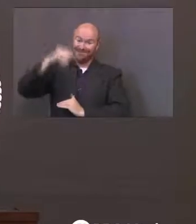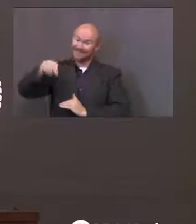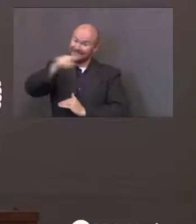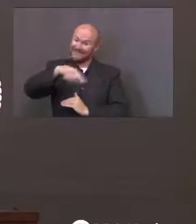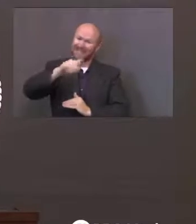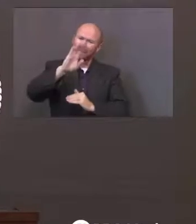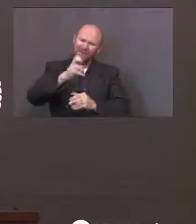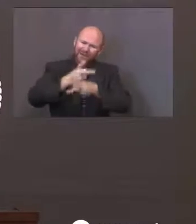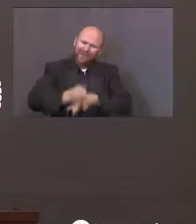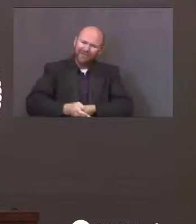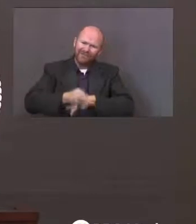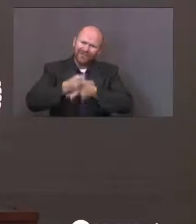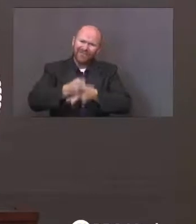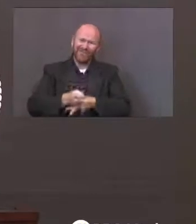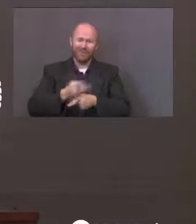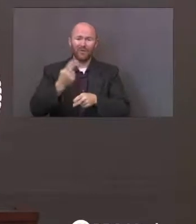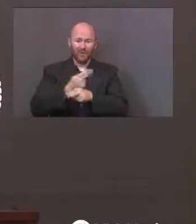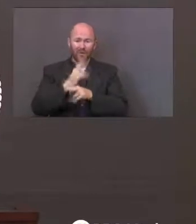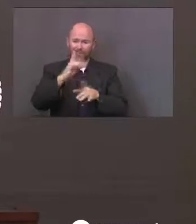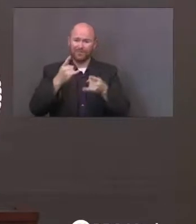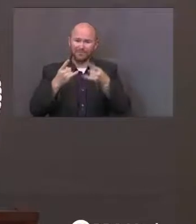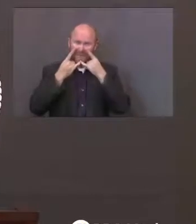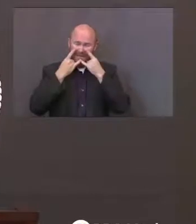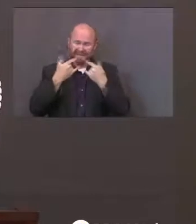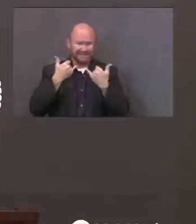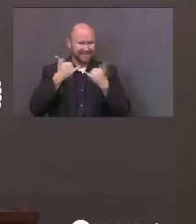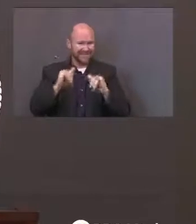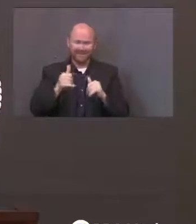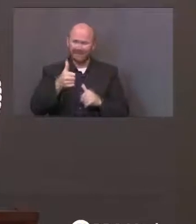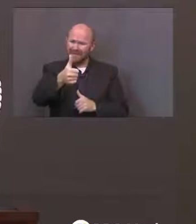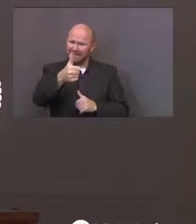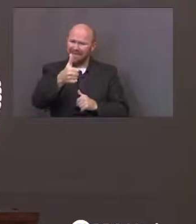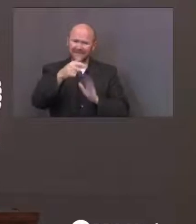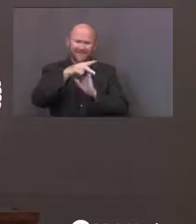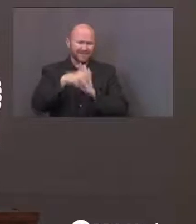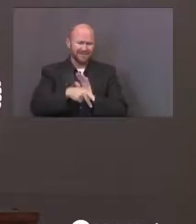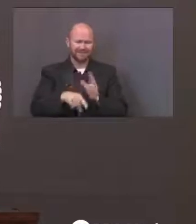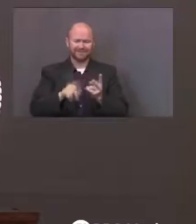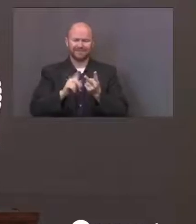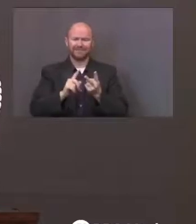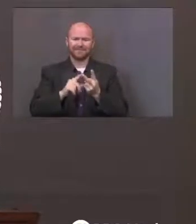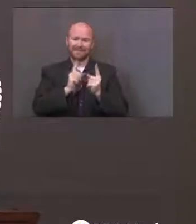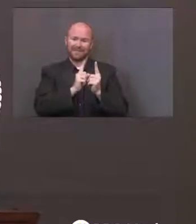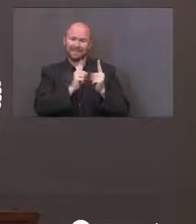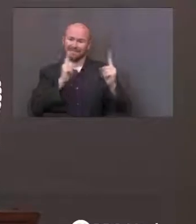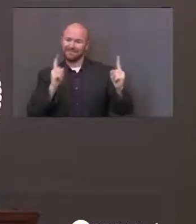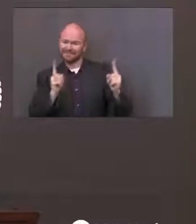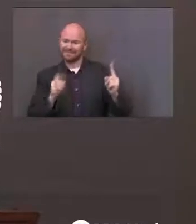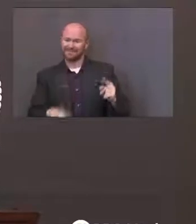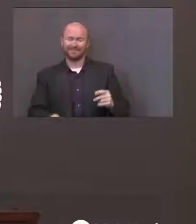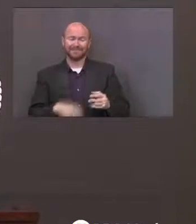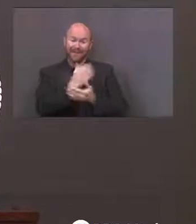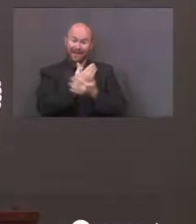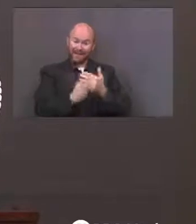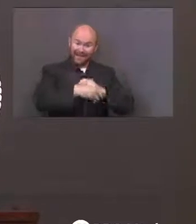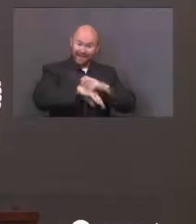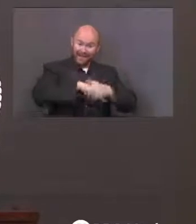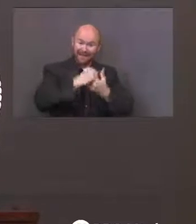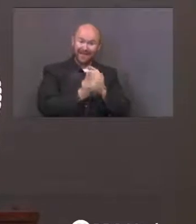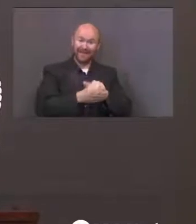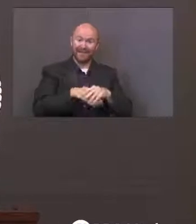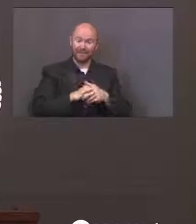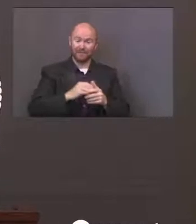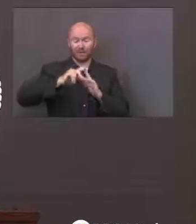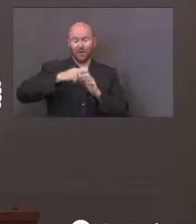careful. Wearing the mask is still a good policy, social distancing, good hygiene. So, but